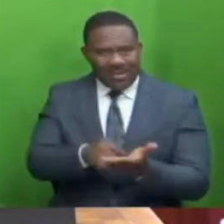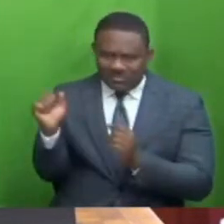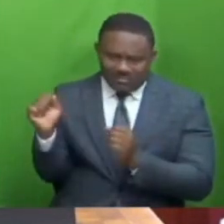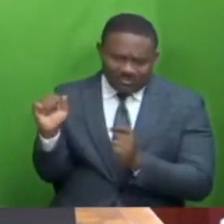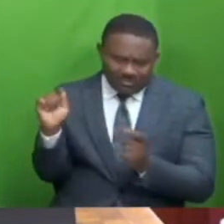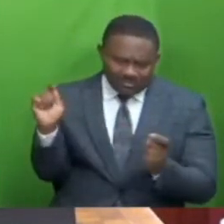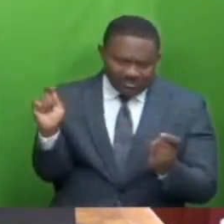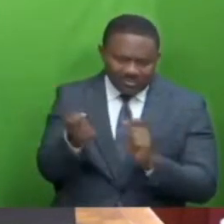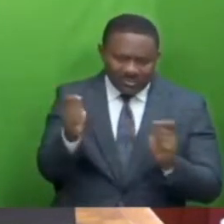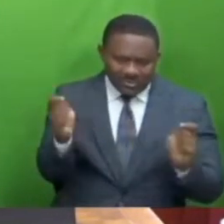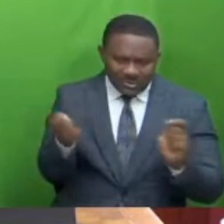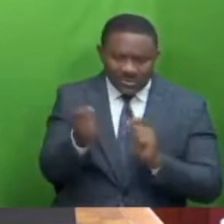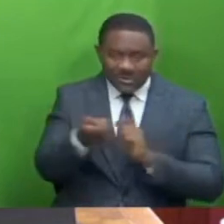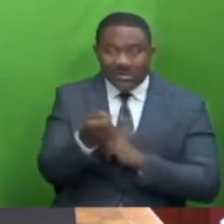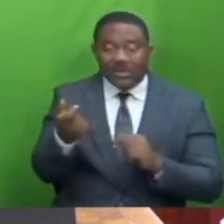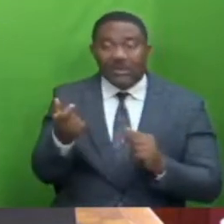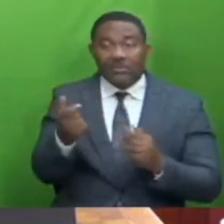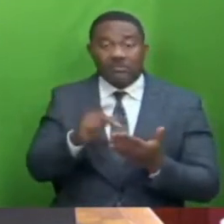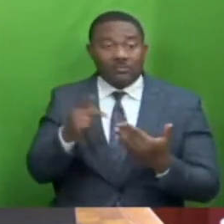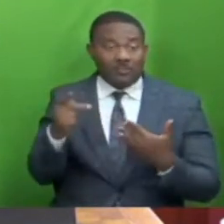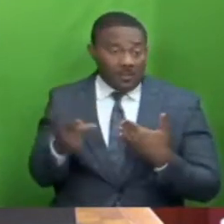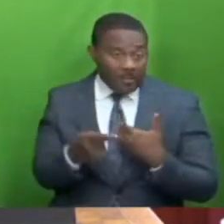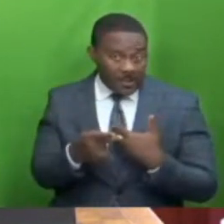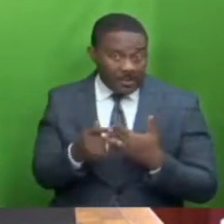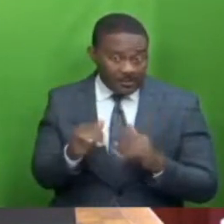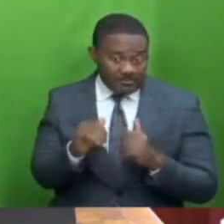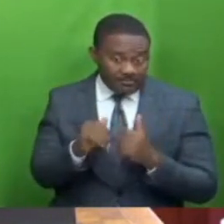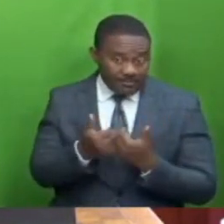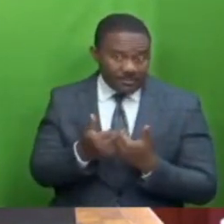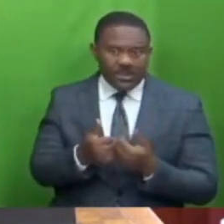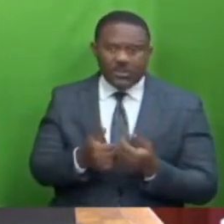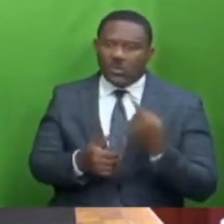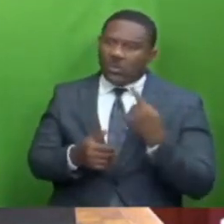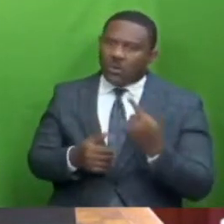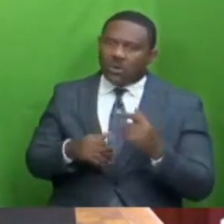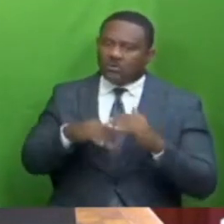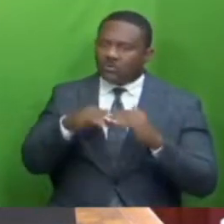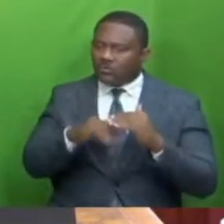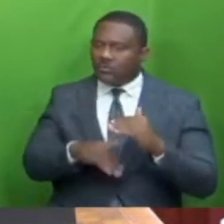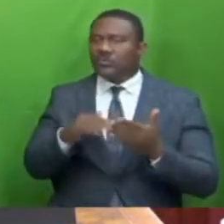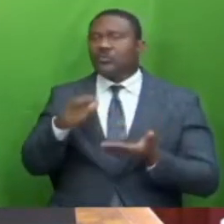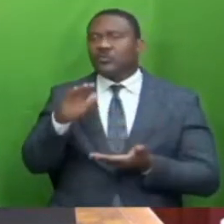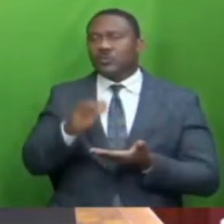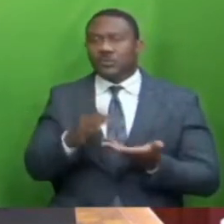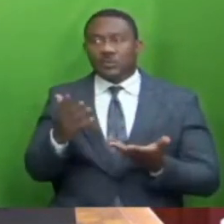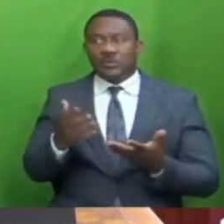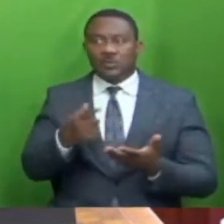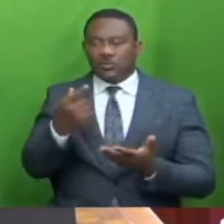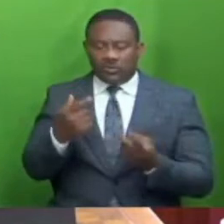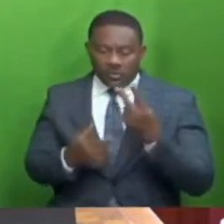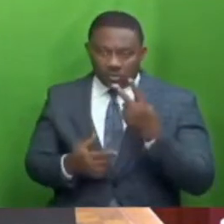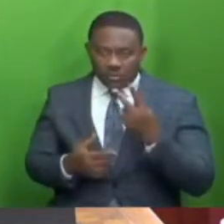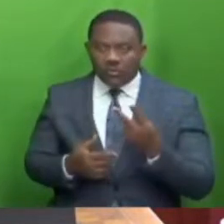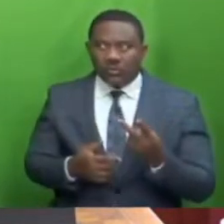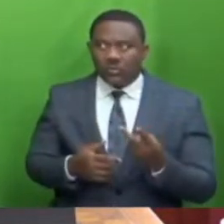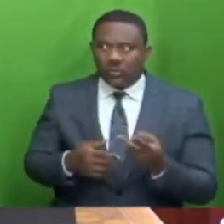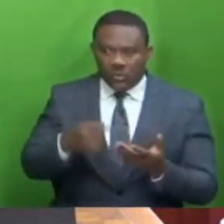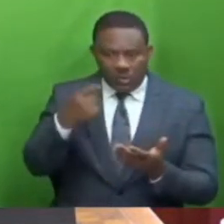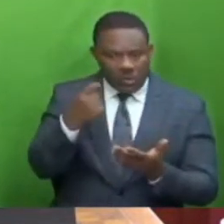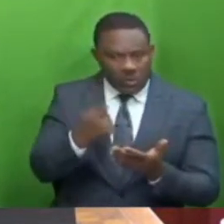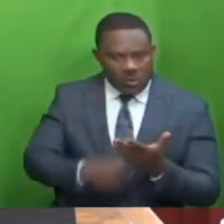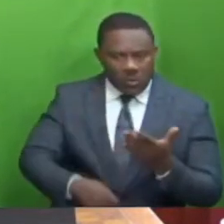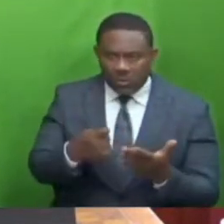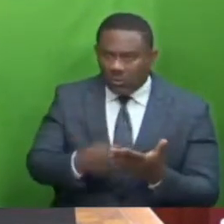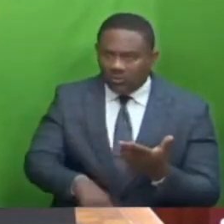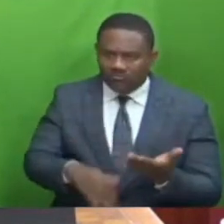to alleviate fiscal pressures by 1, reducing debt servicing costs, 2, improving debt sustainability, and